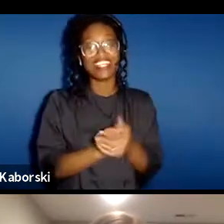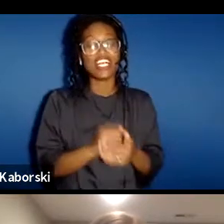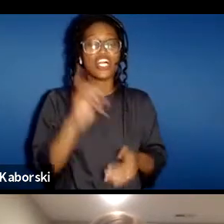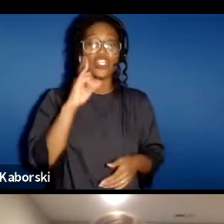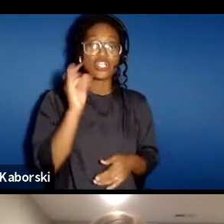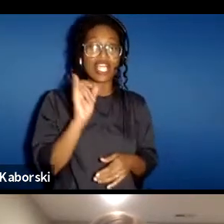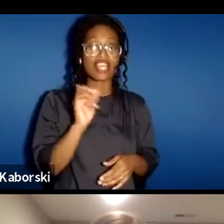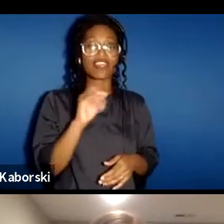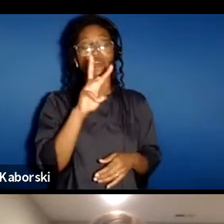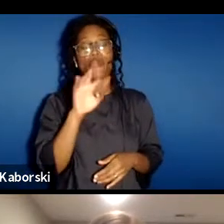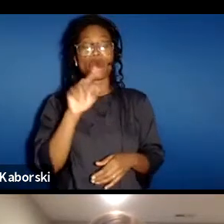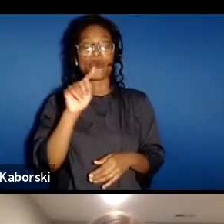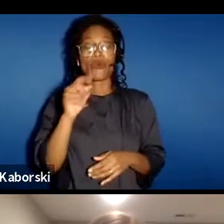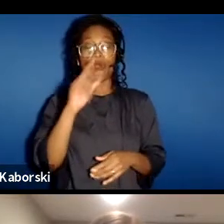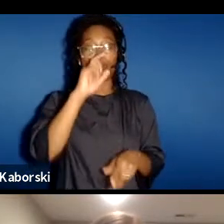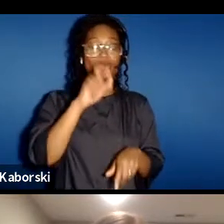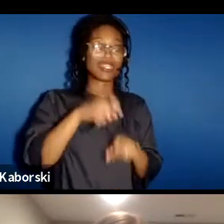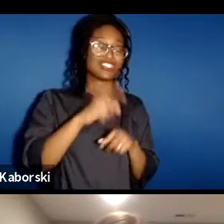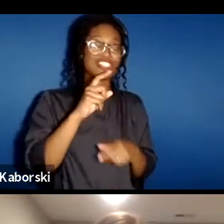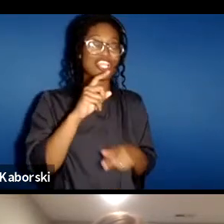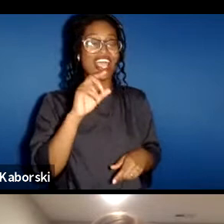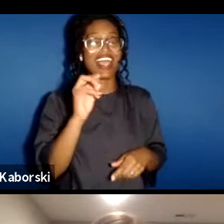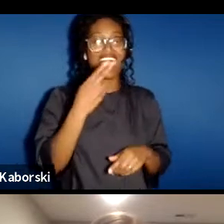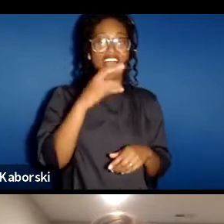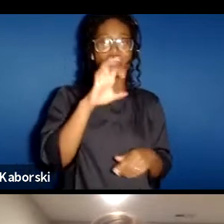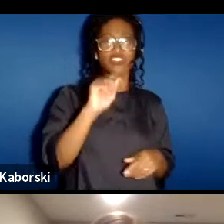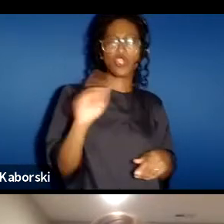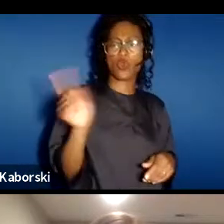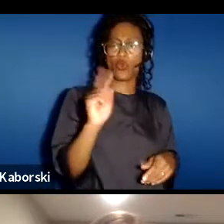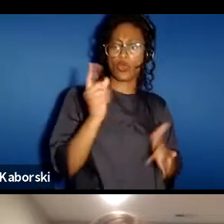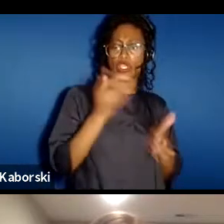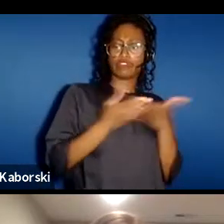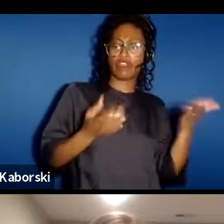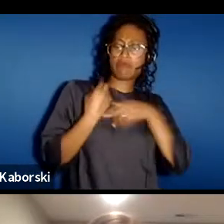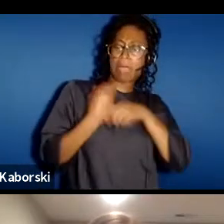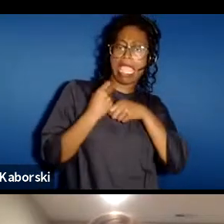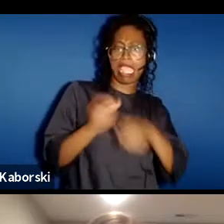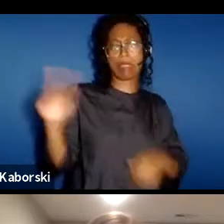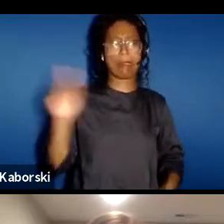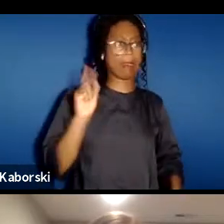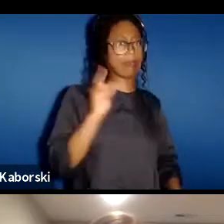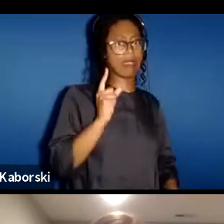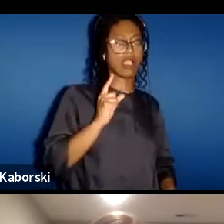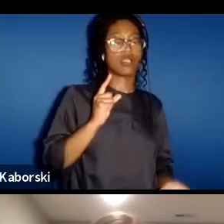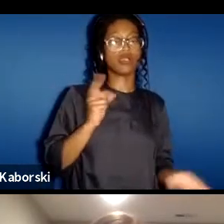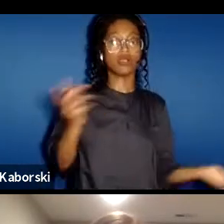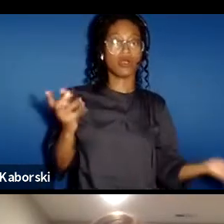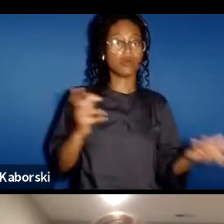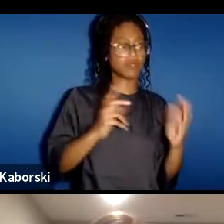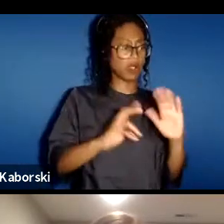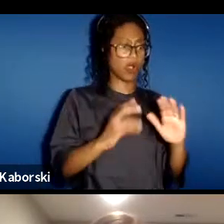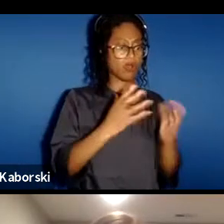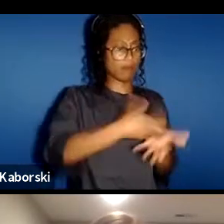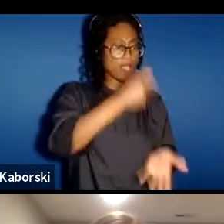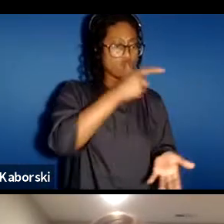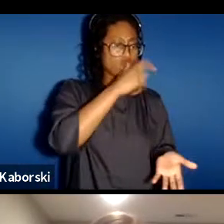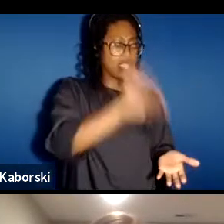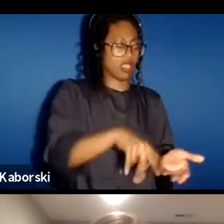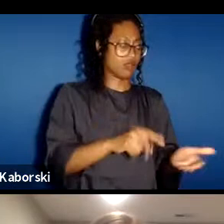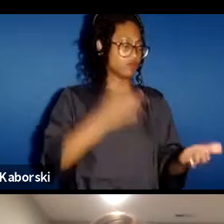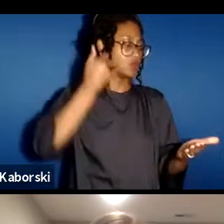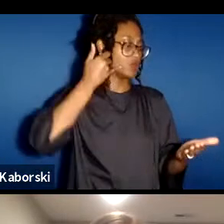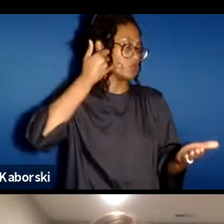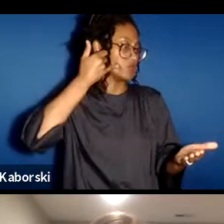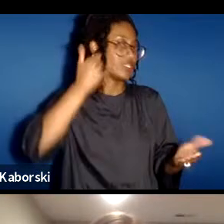of many years ago of trying to figure out where that stuff was made, and people calling the number on the back of the bottle trying to figure out who